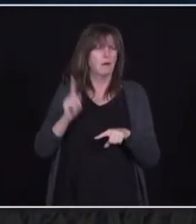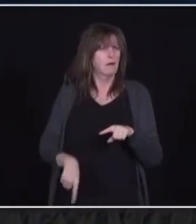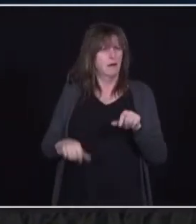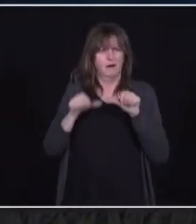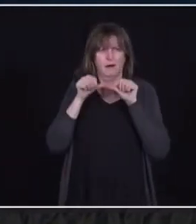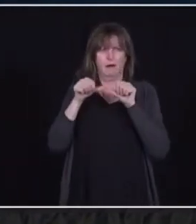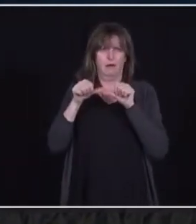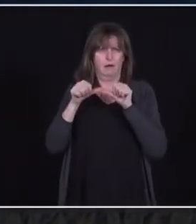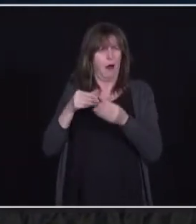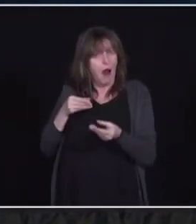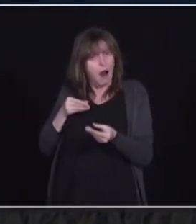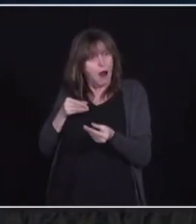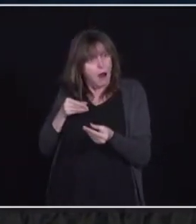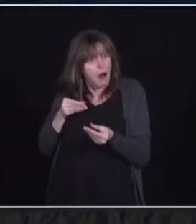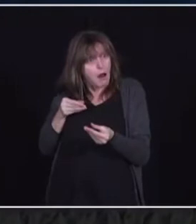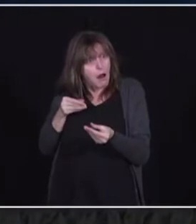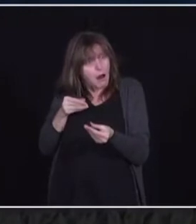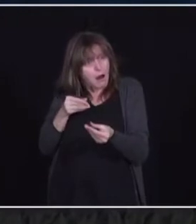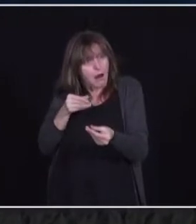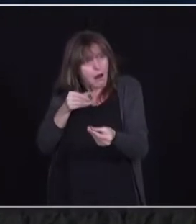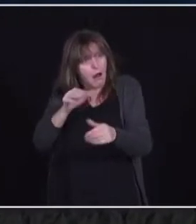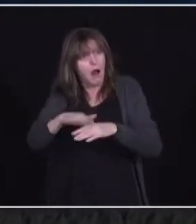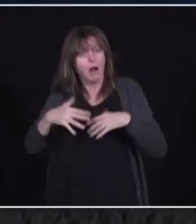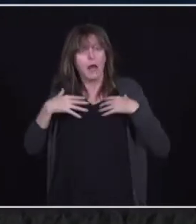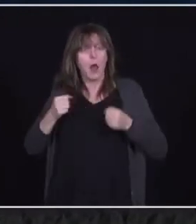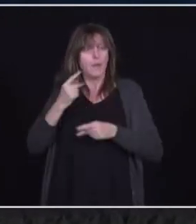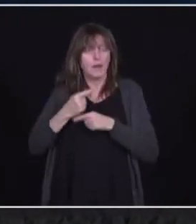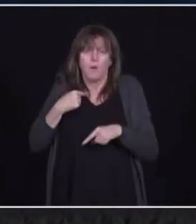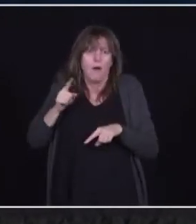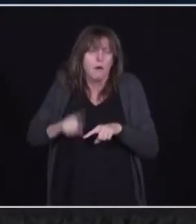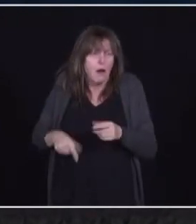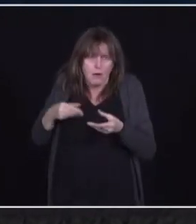ourselves. The feds are putting in